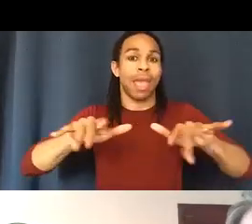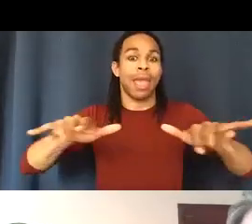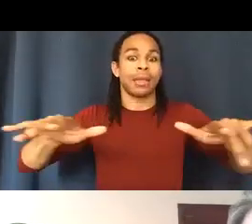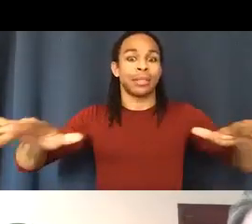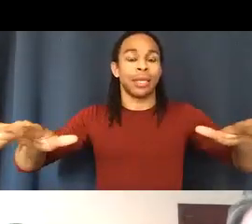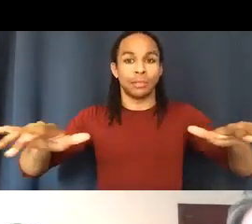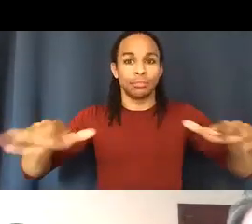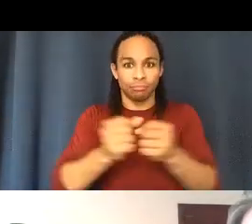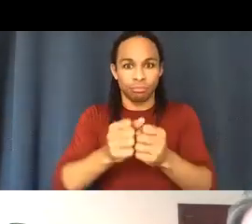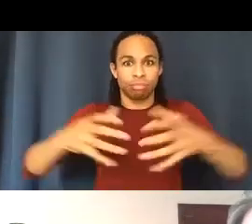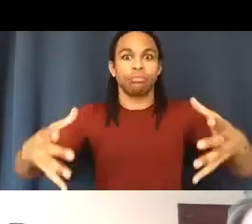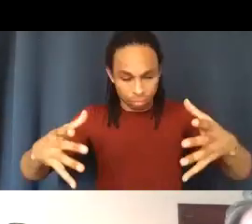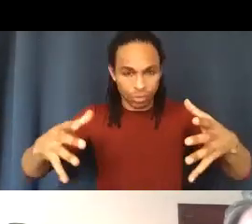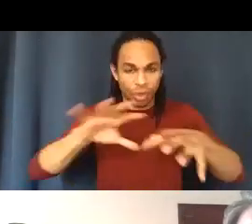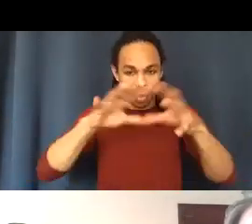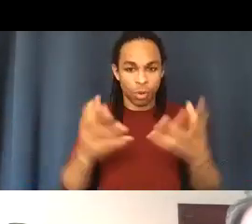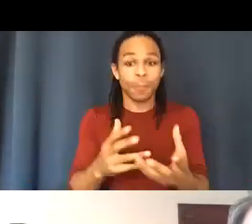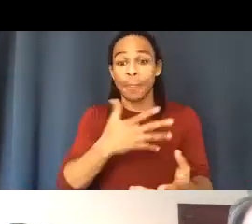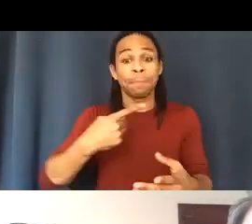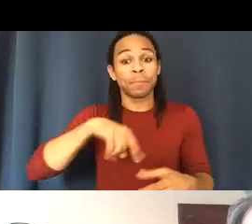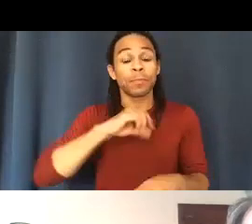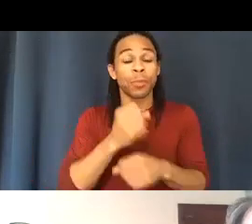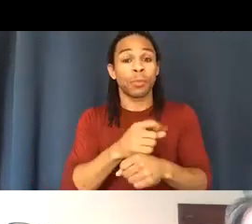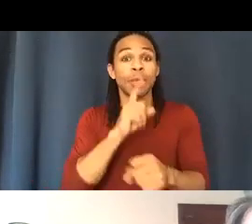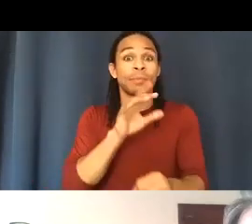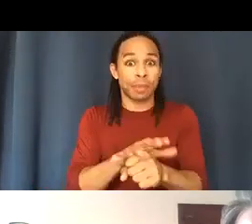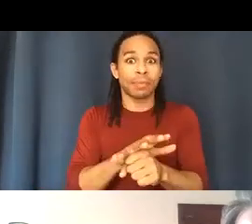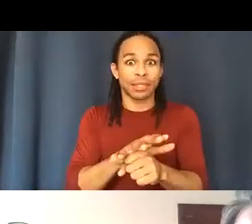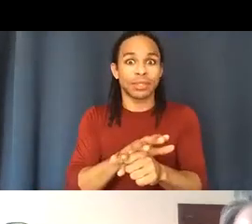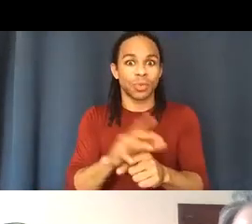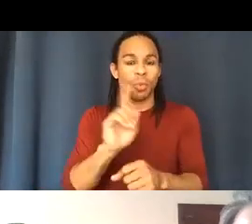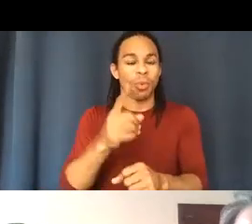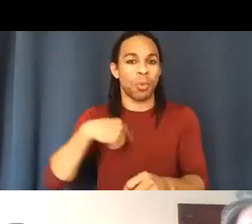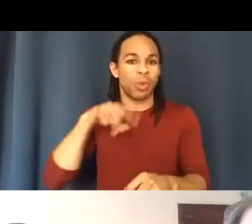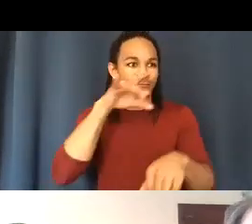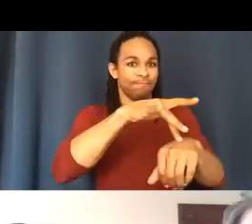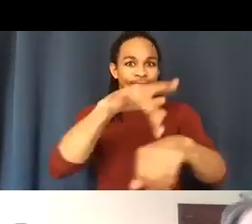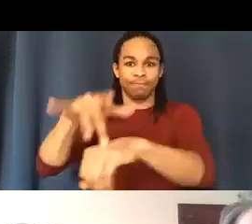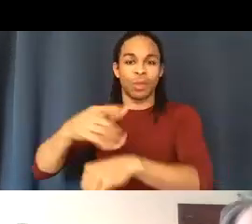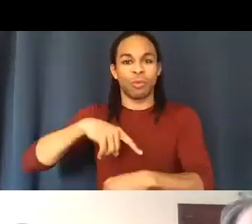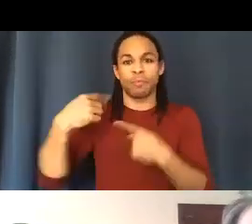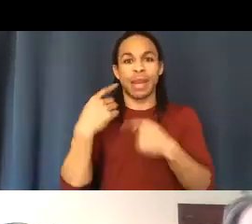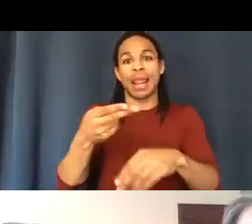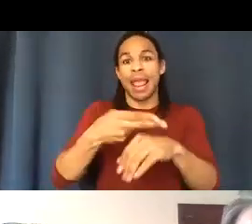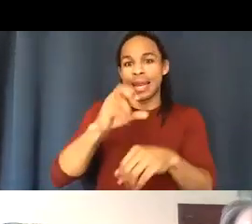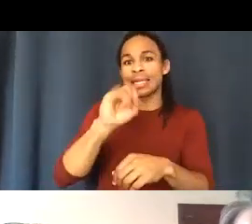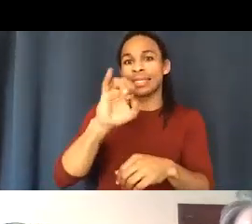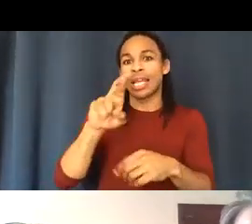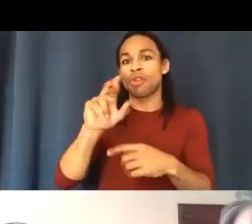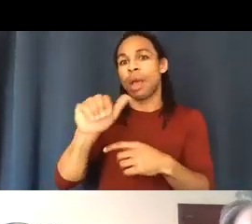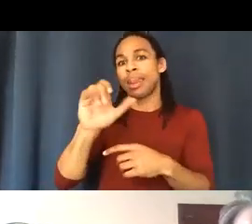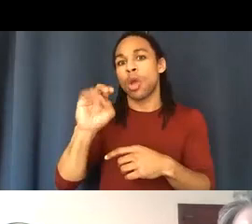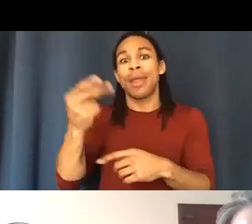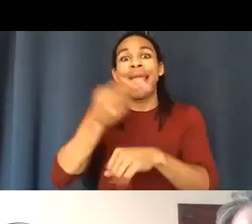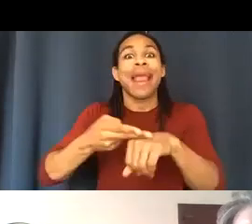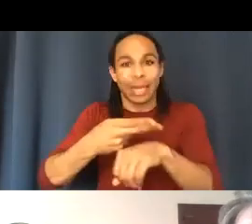make long-term commitments to the places where we work. We've been in Haiti for 35 years, and so when we make a commitment